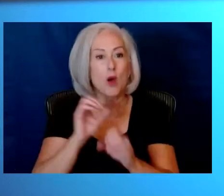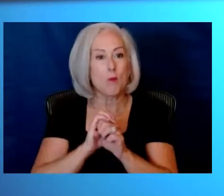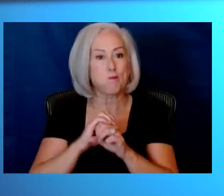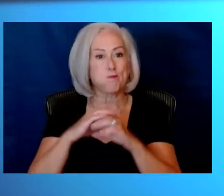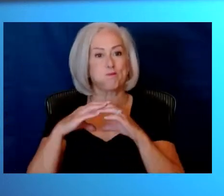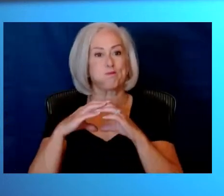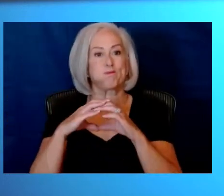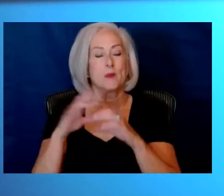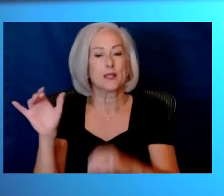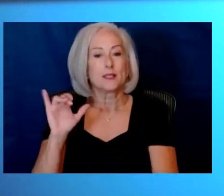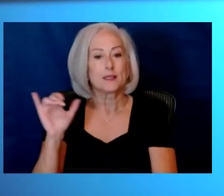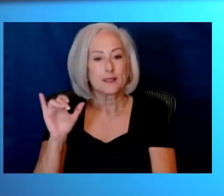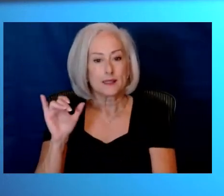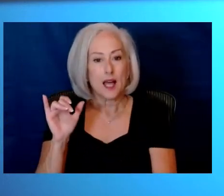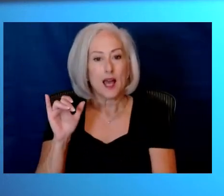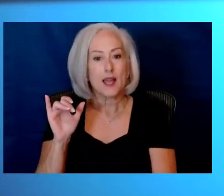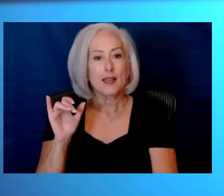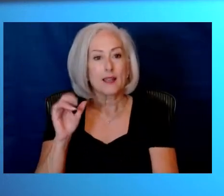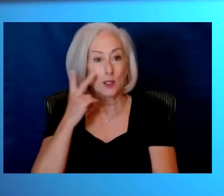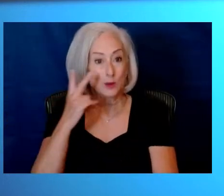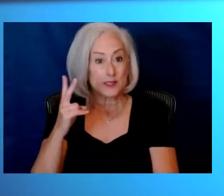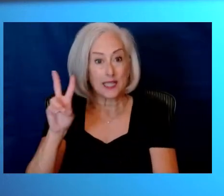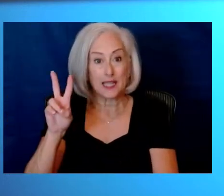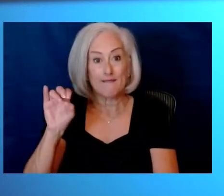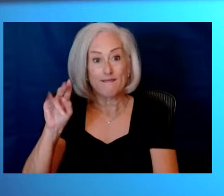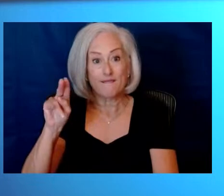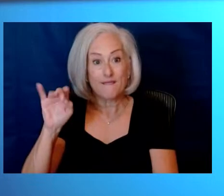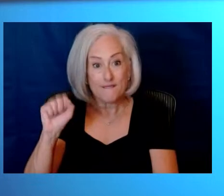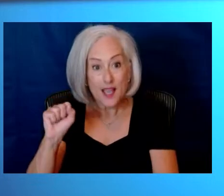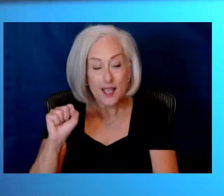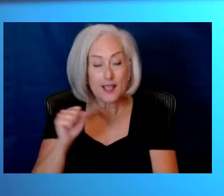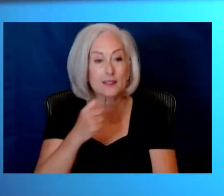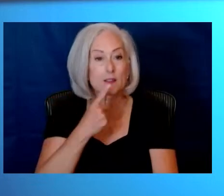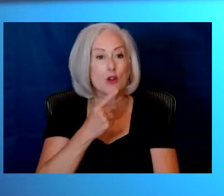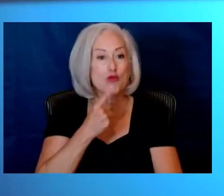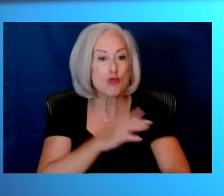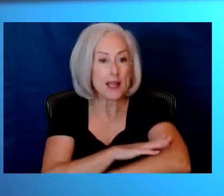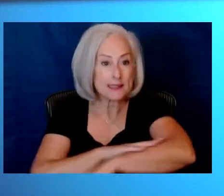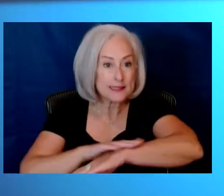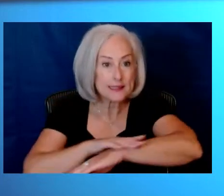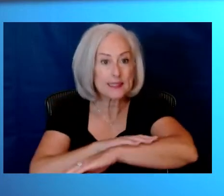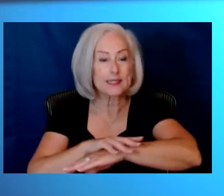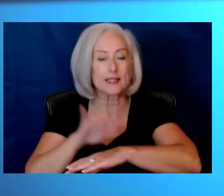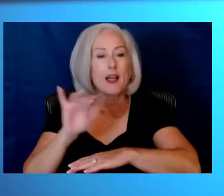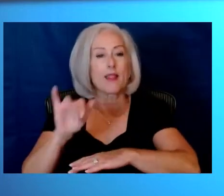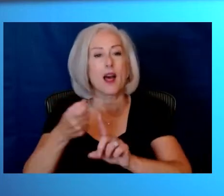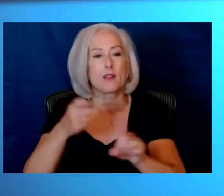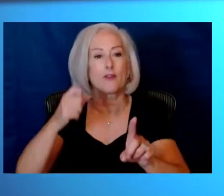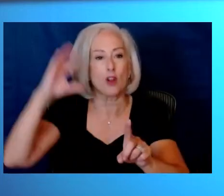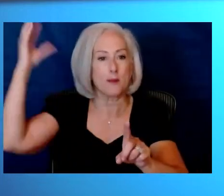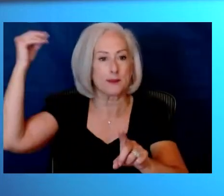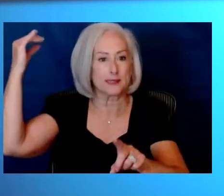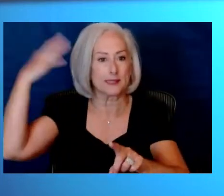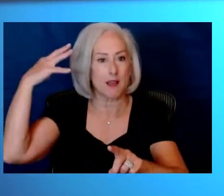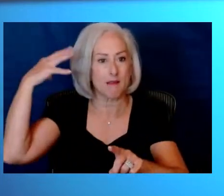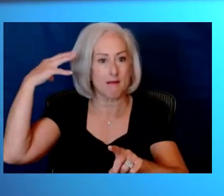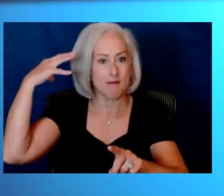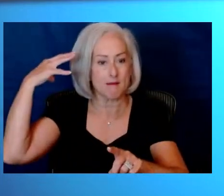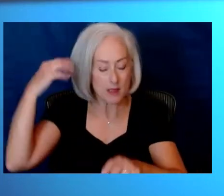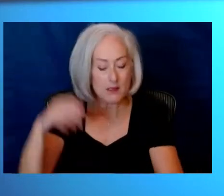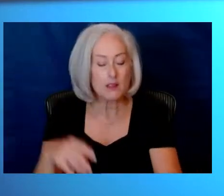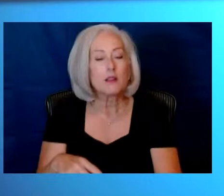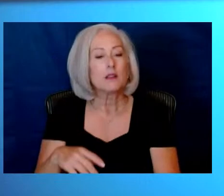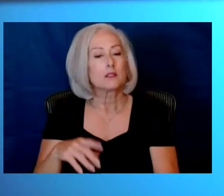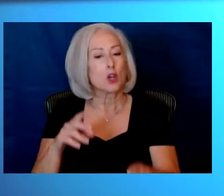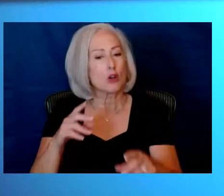kind of veins, redness. All those are also associated with the sun exposure. So I think look out for both, worry about